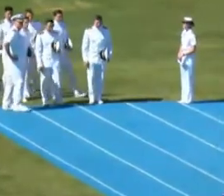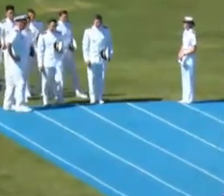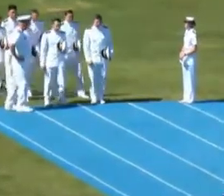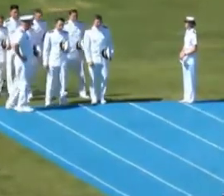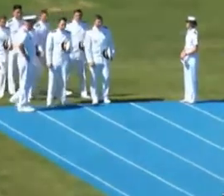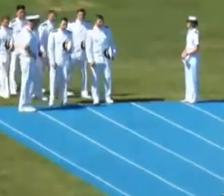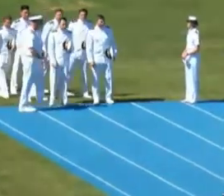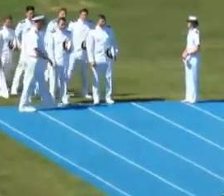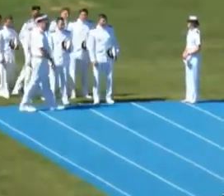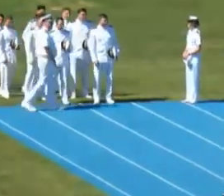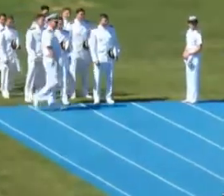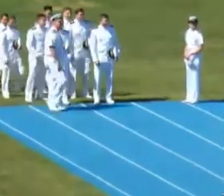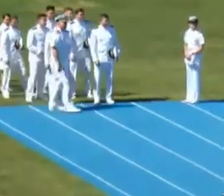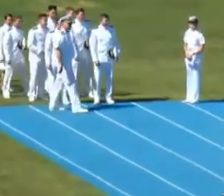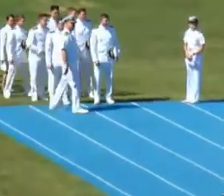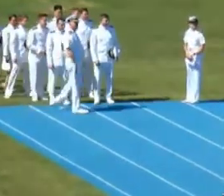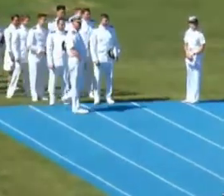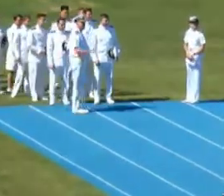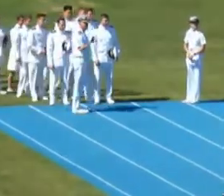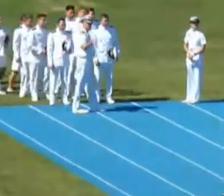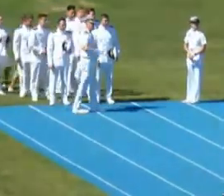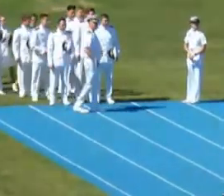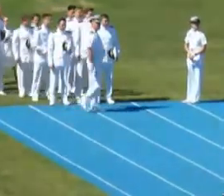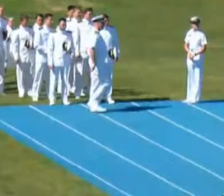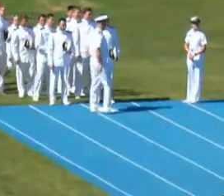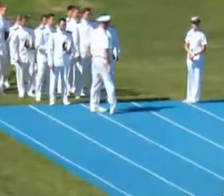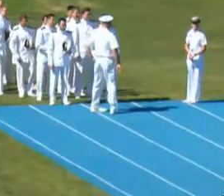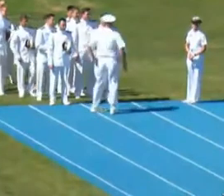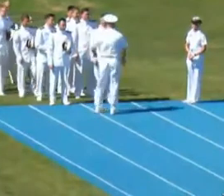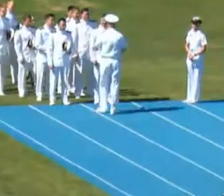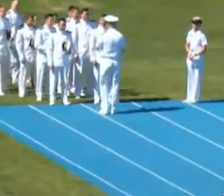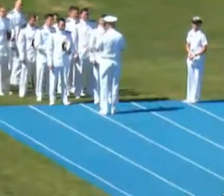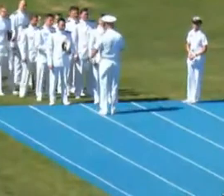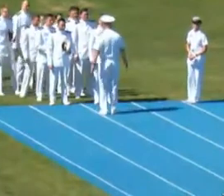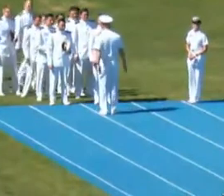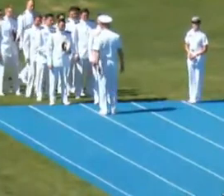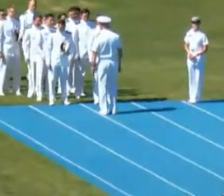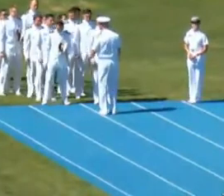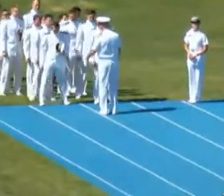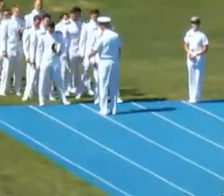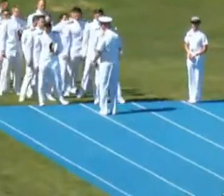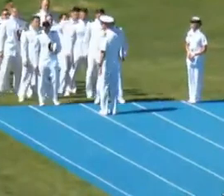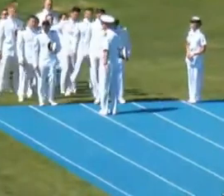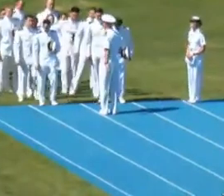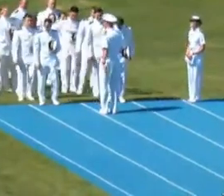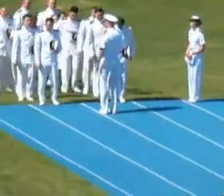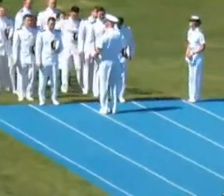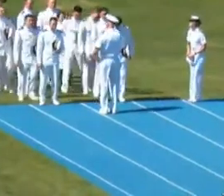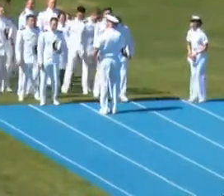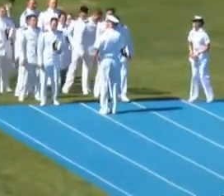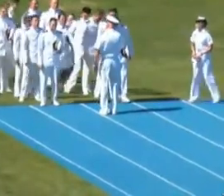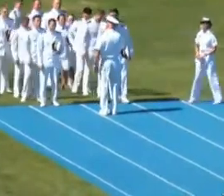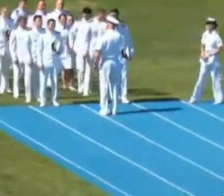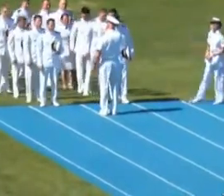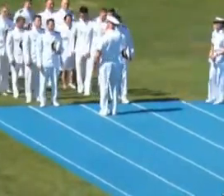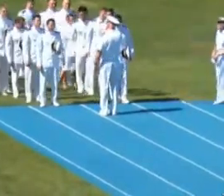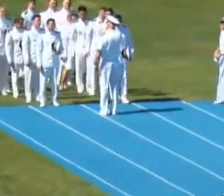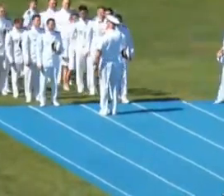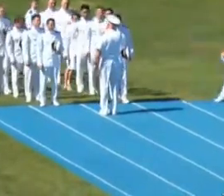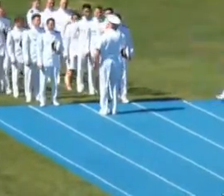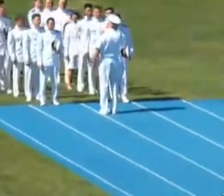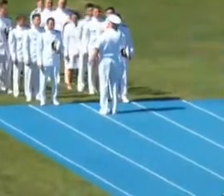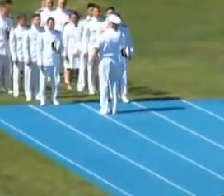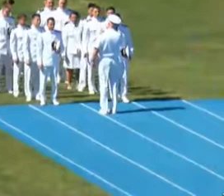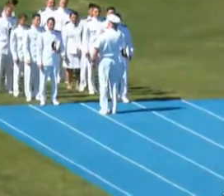Academy. This morning, the graduating class of 2018 is being led in by members of their 50th anniversary